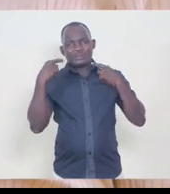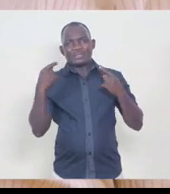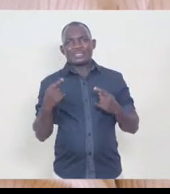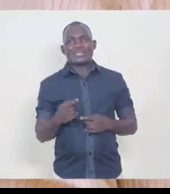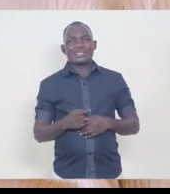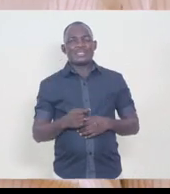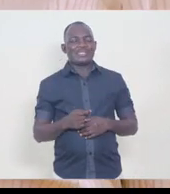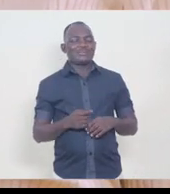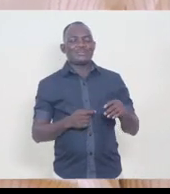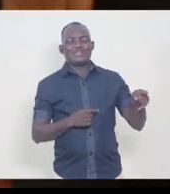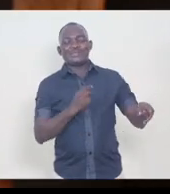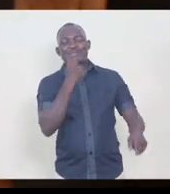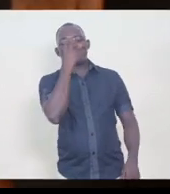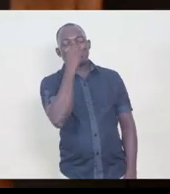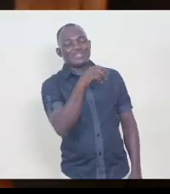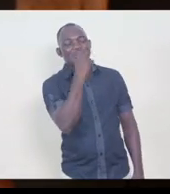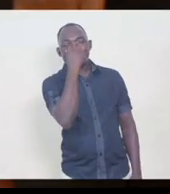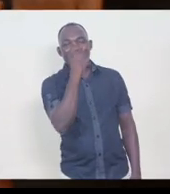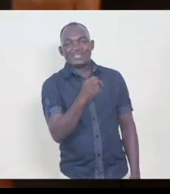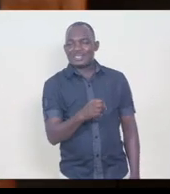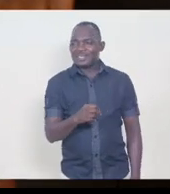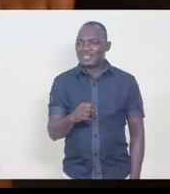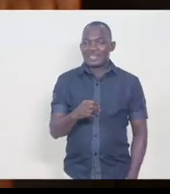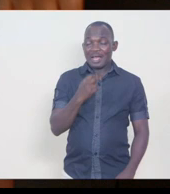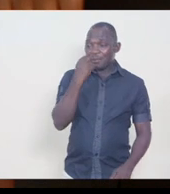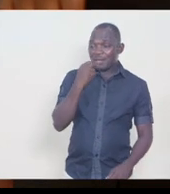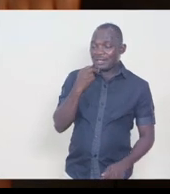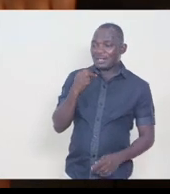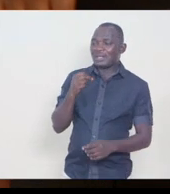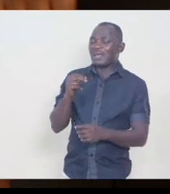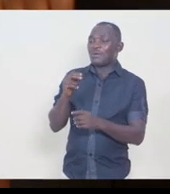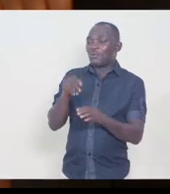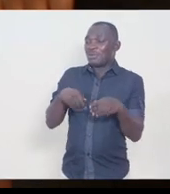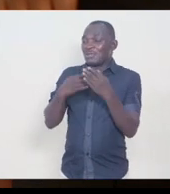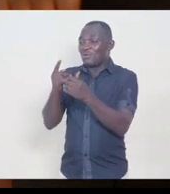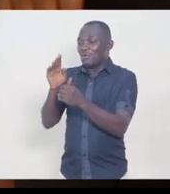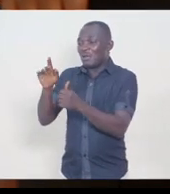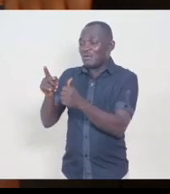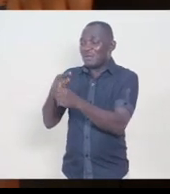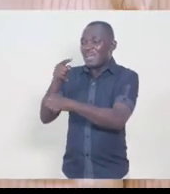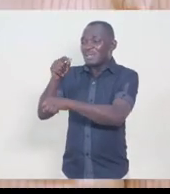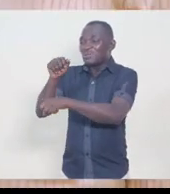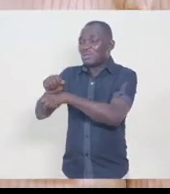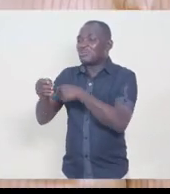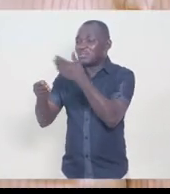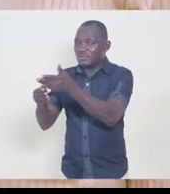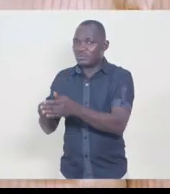You're such a bully. A bully who's about to hand you your first official case here.